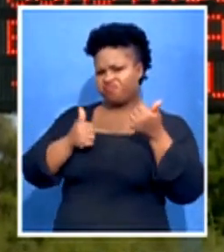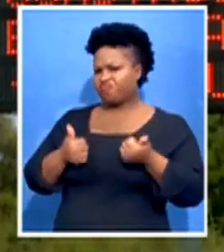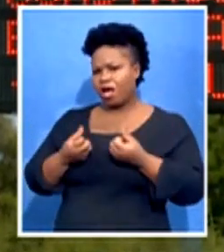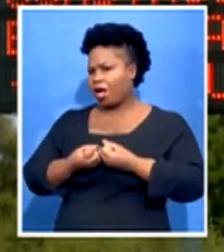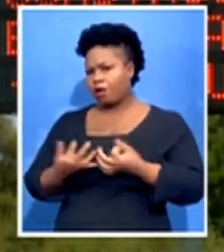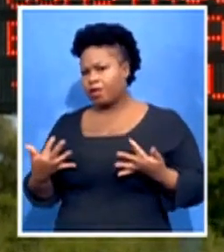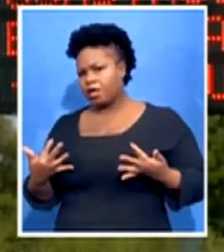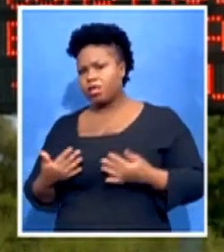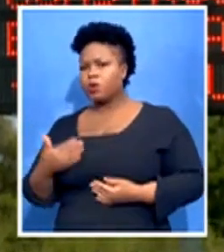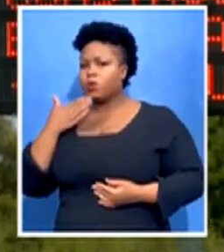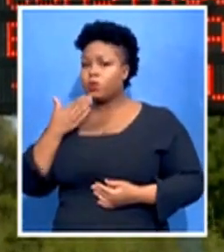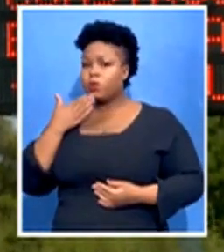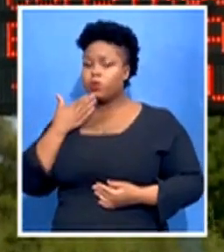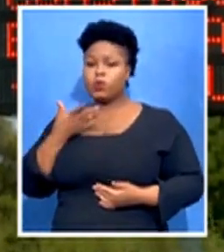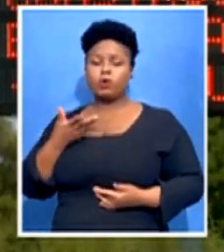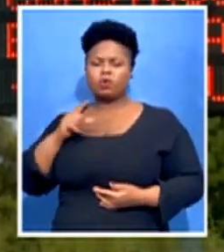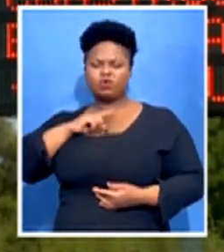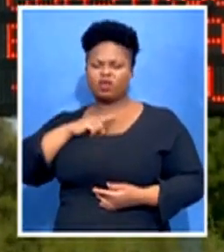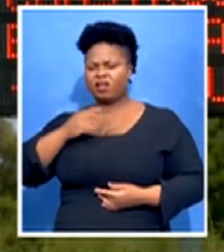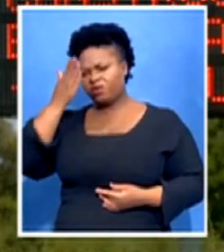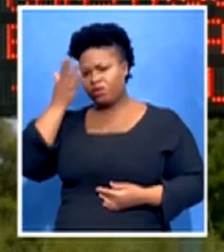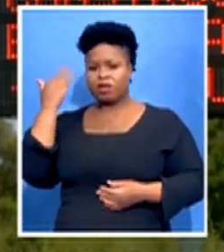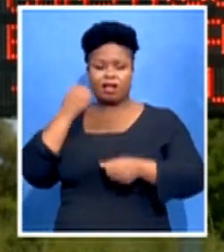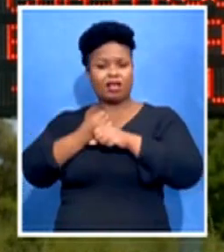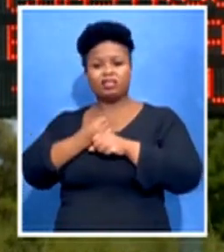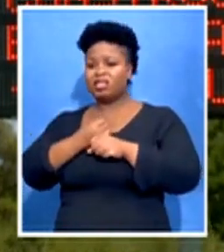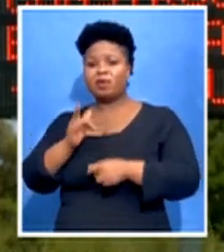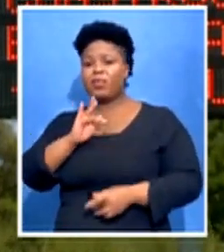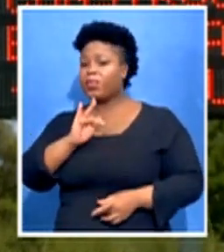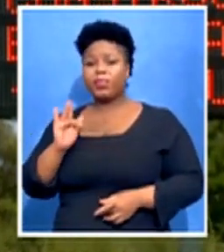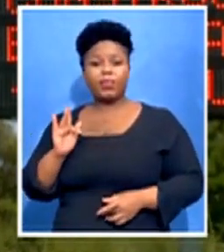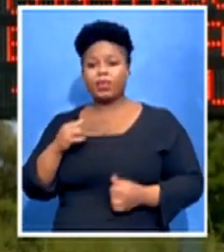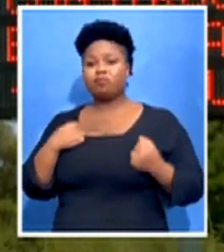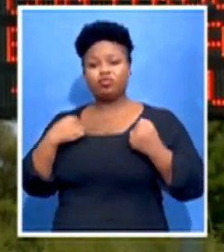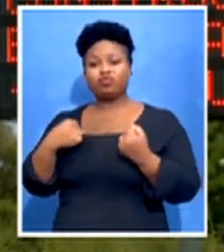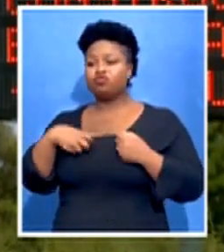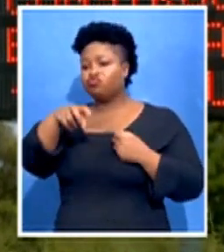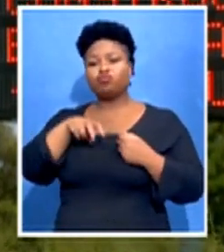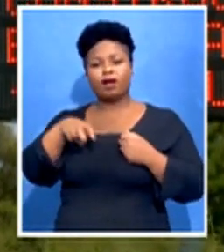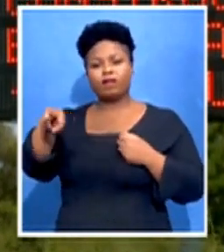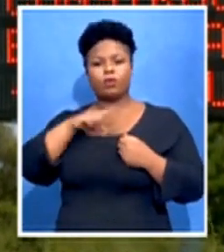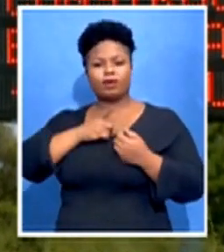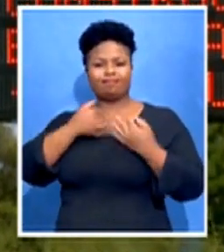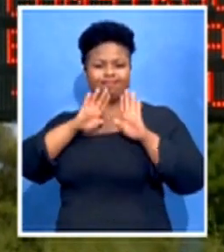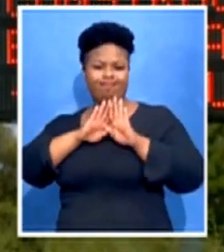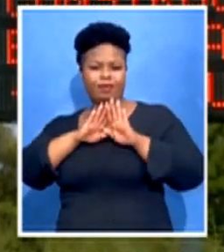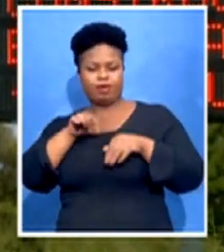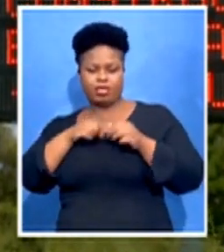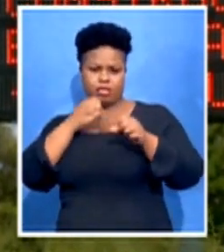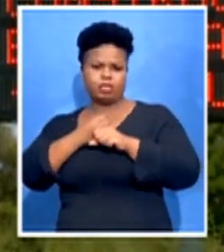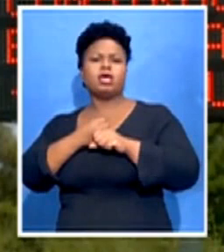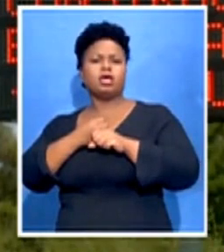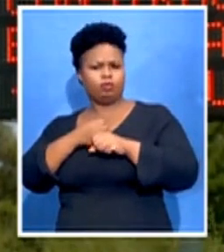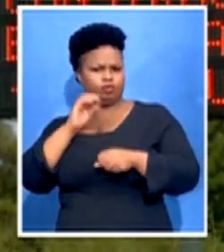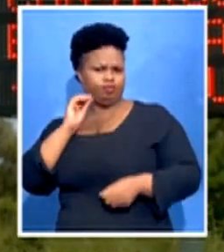know that last year there was no one on the road because we had the lockdown. But this year, that lockdown has been relaxed. People can still